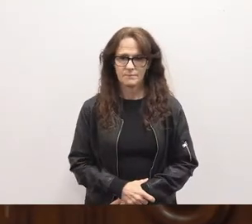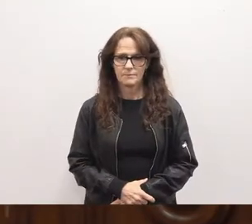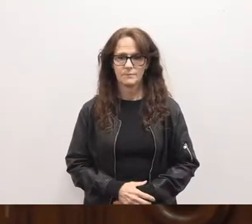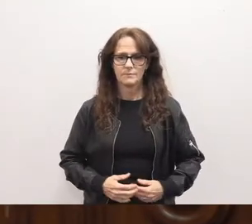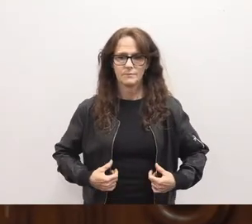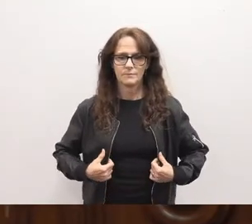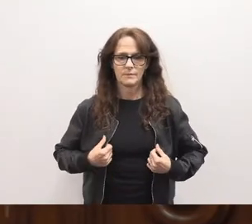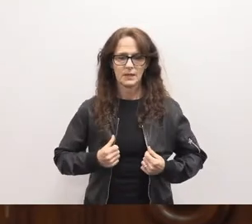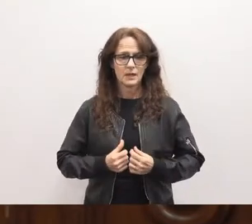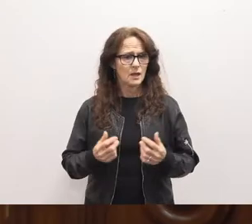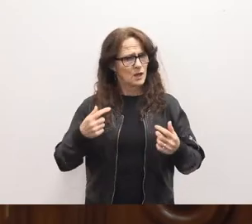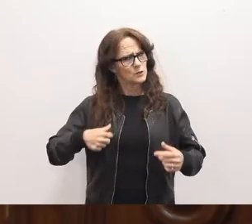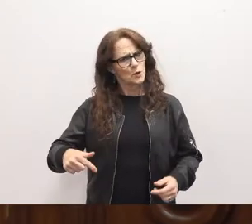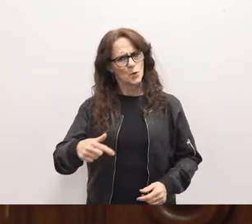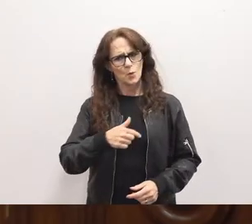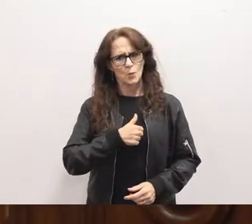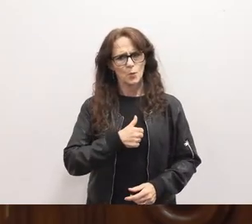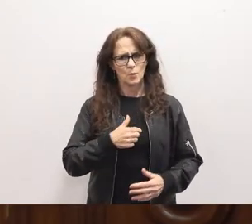Let's see,